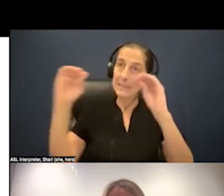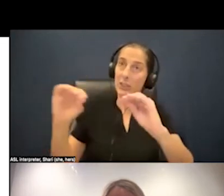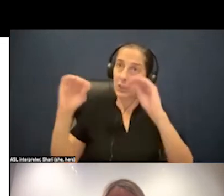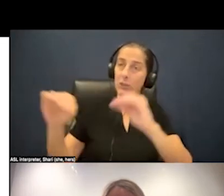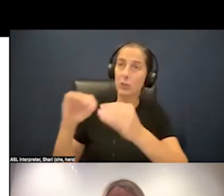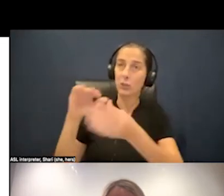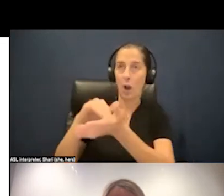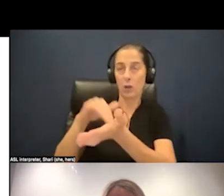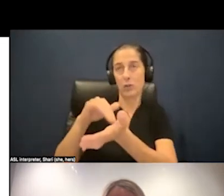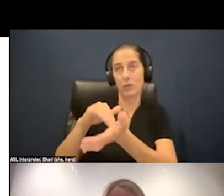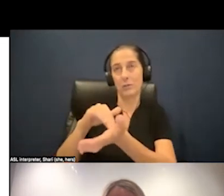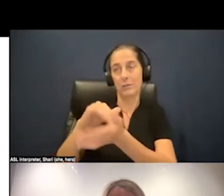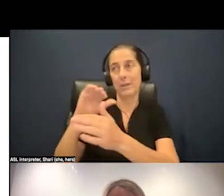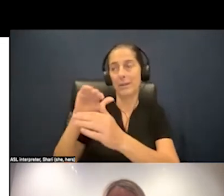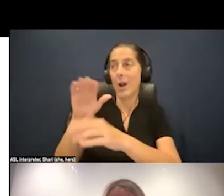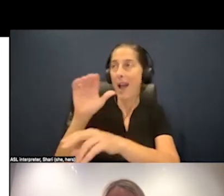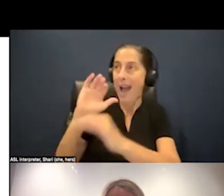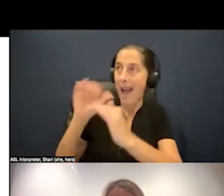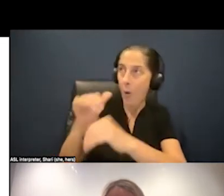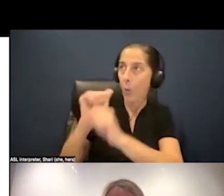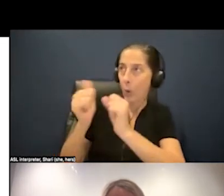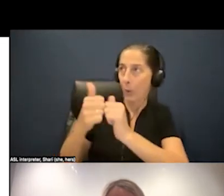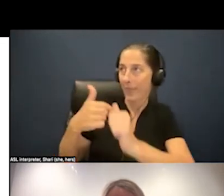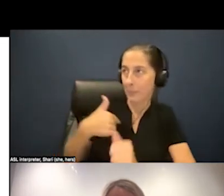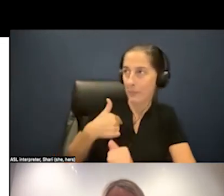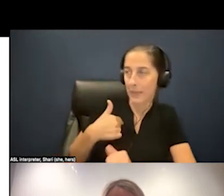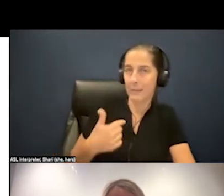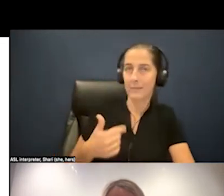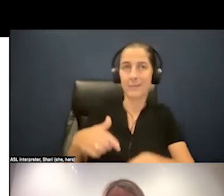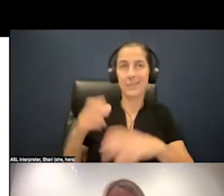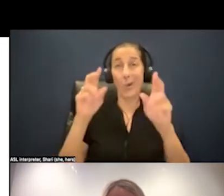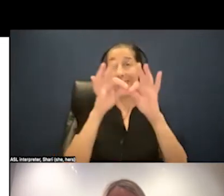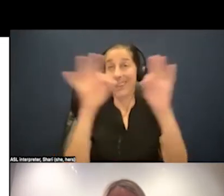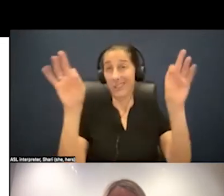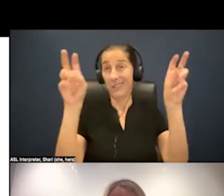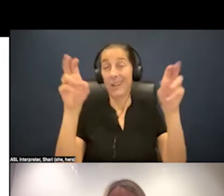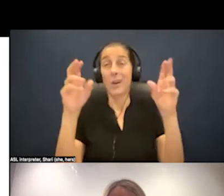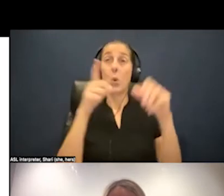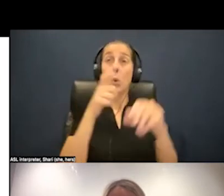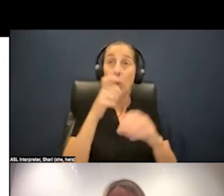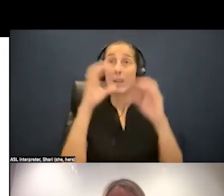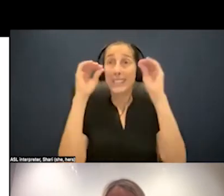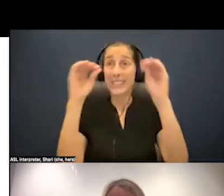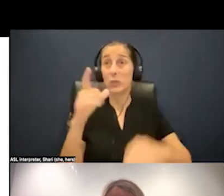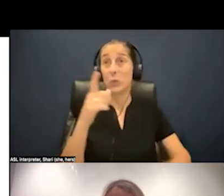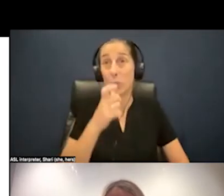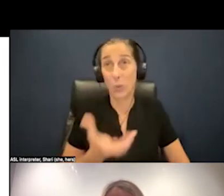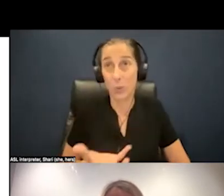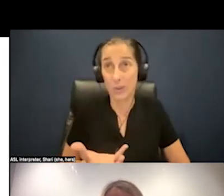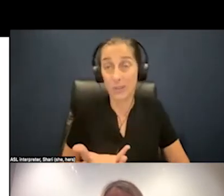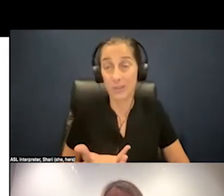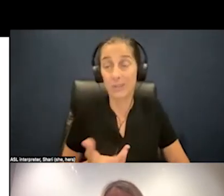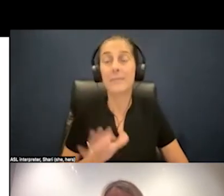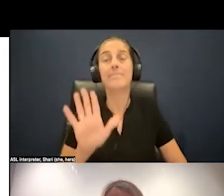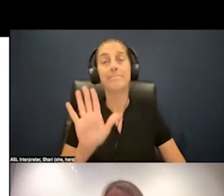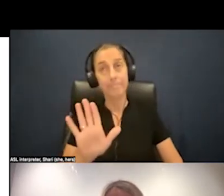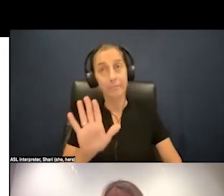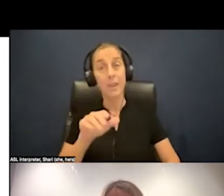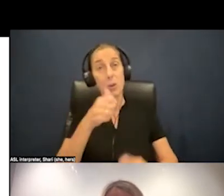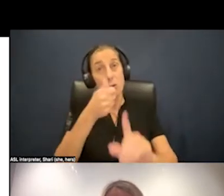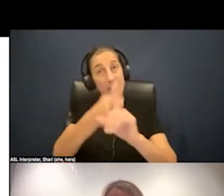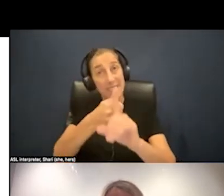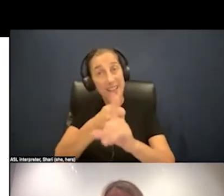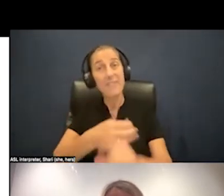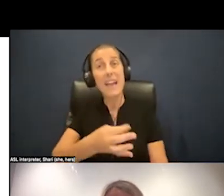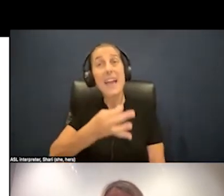Now, when we're talking about who's teaching who, what I like to say is that you are the expert in you. I actually